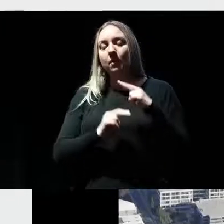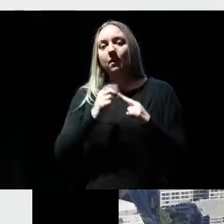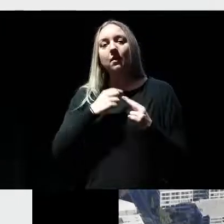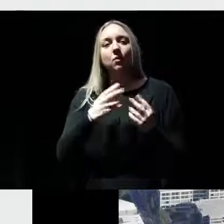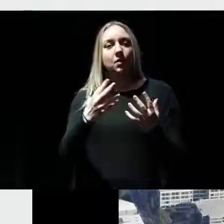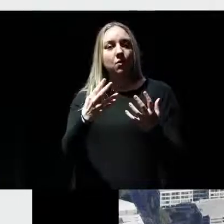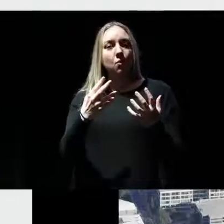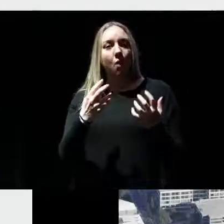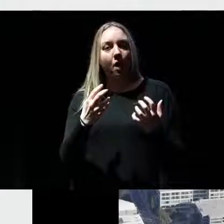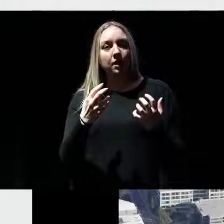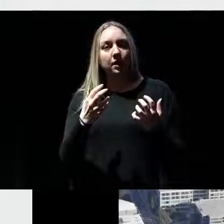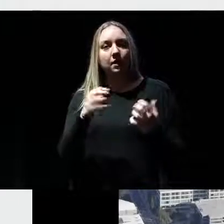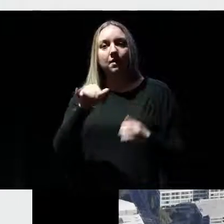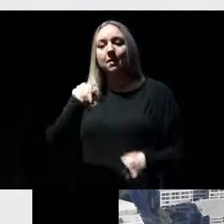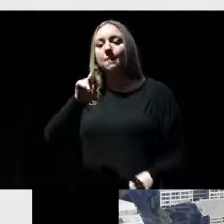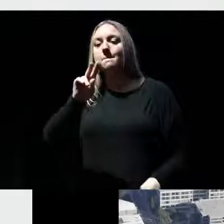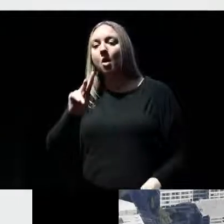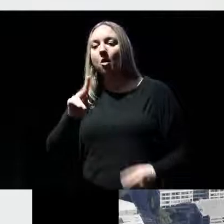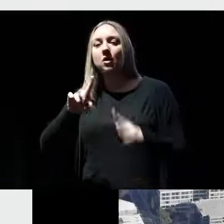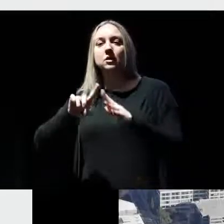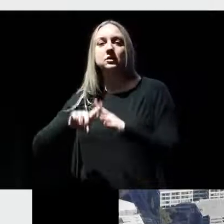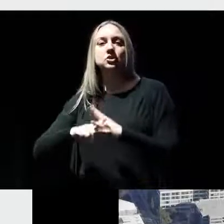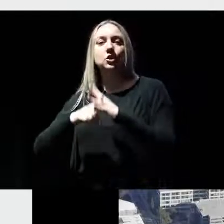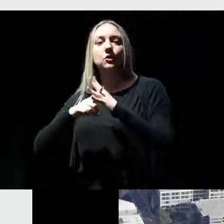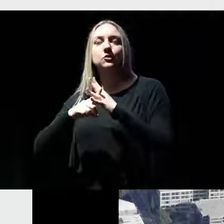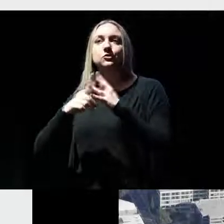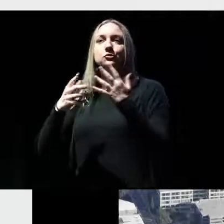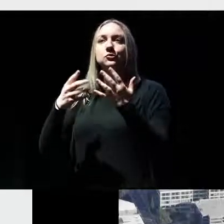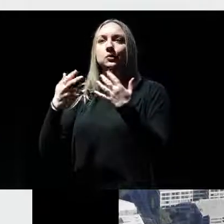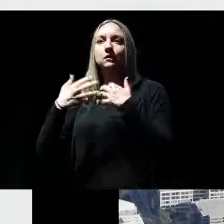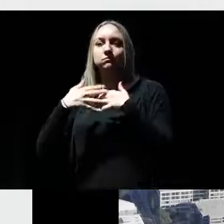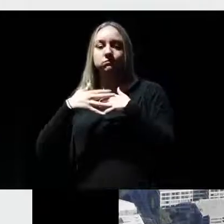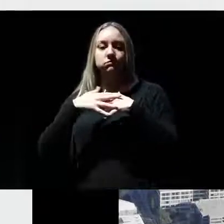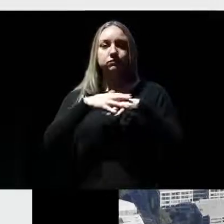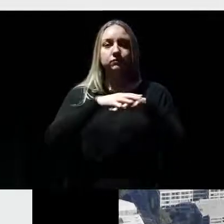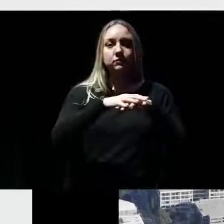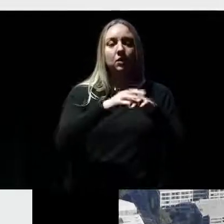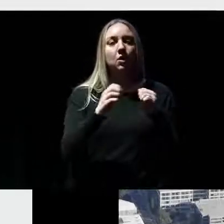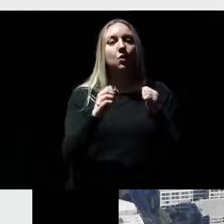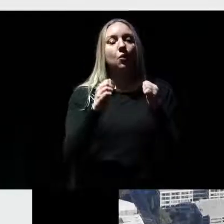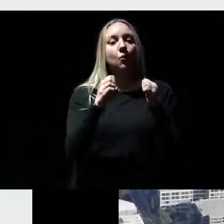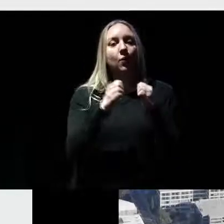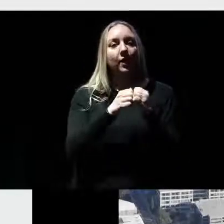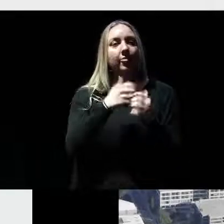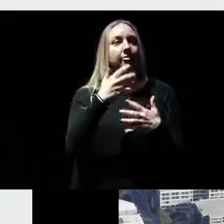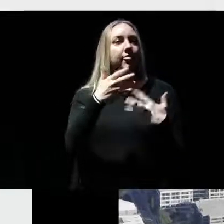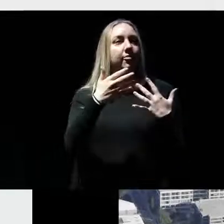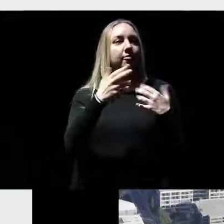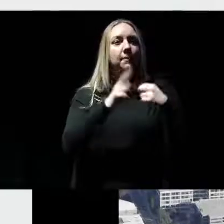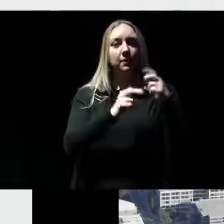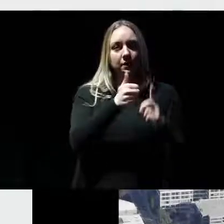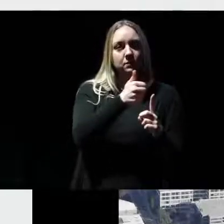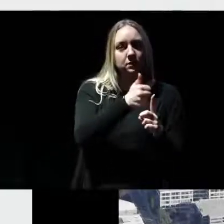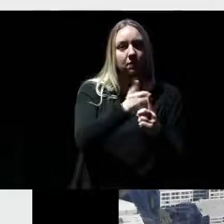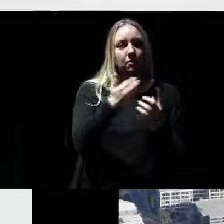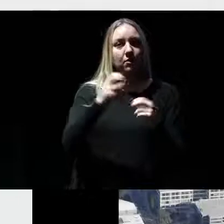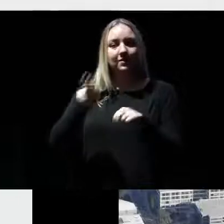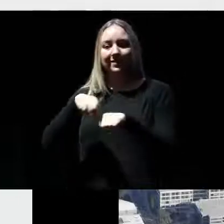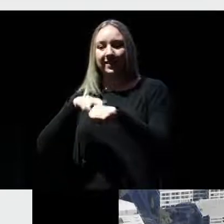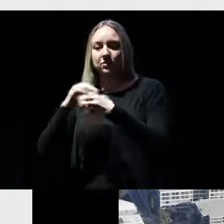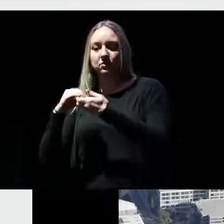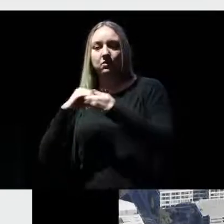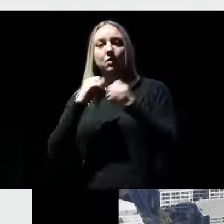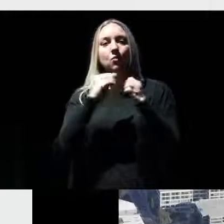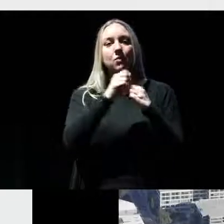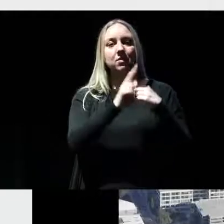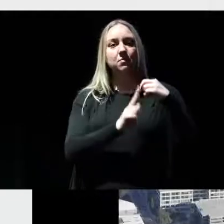the park to start to come in and intertwine with the buildings. I thought